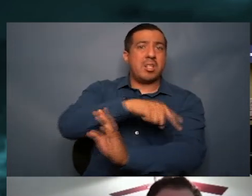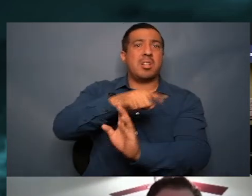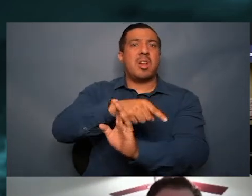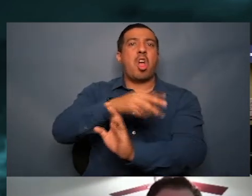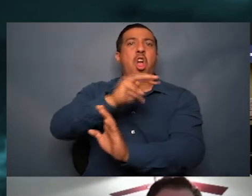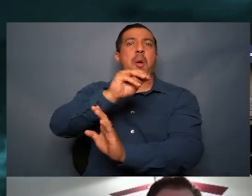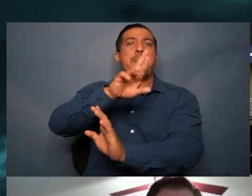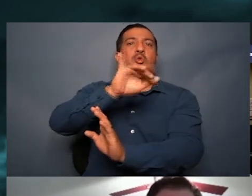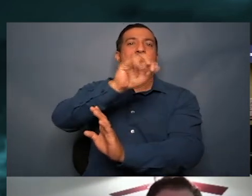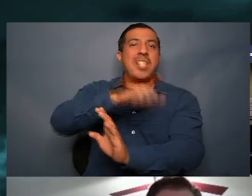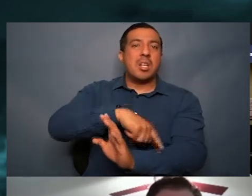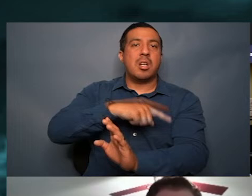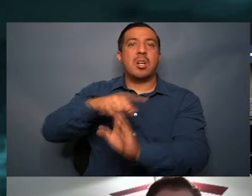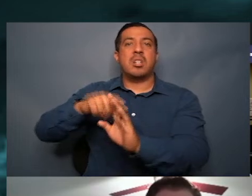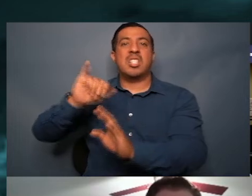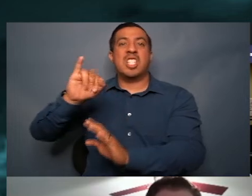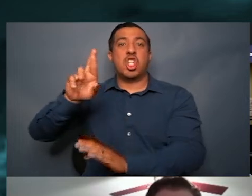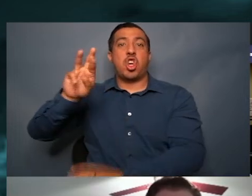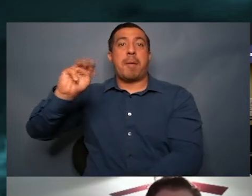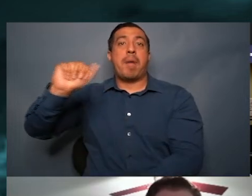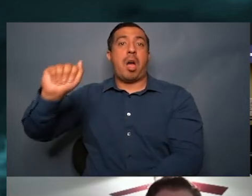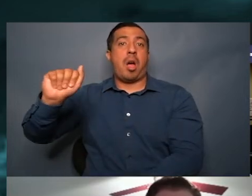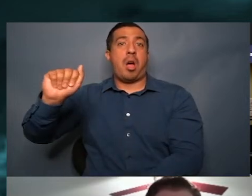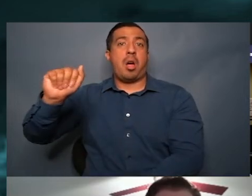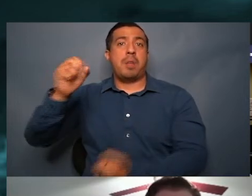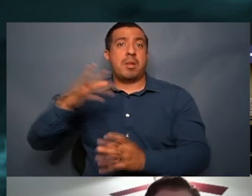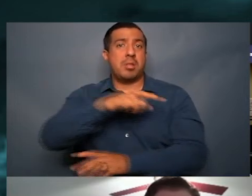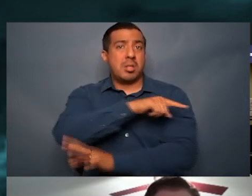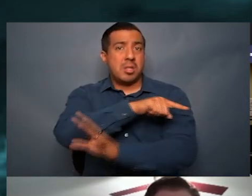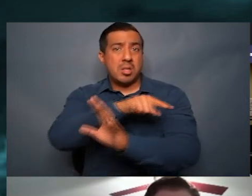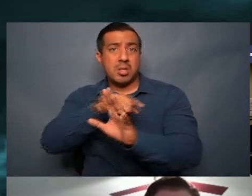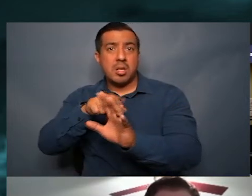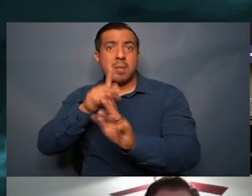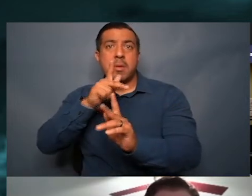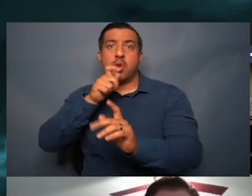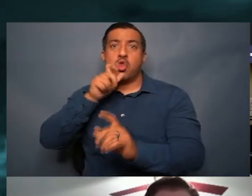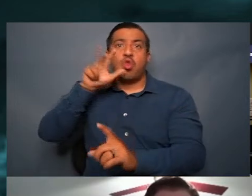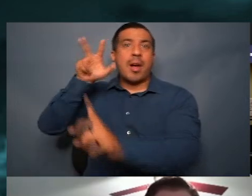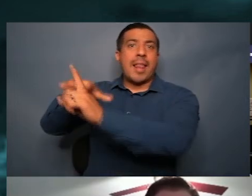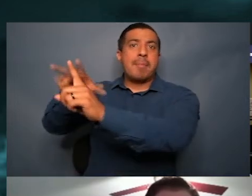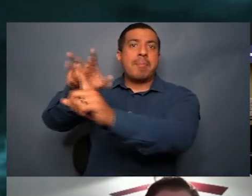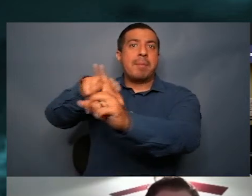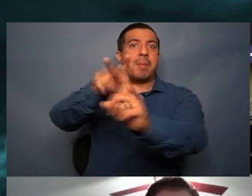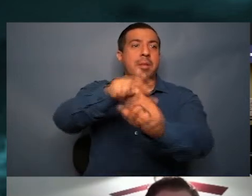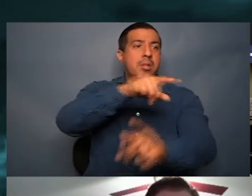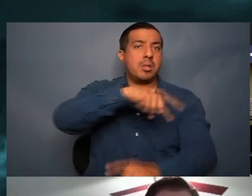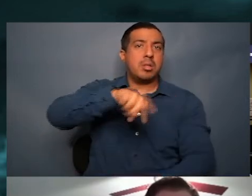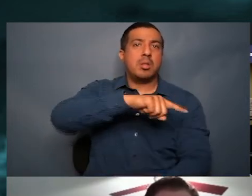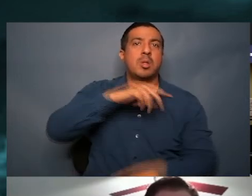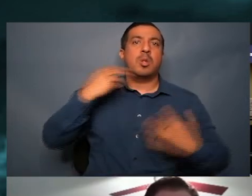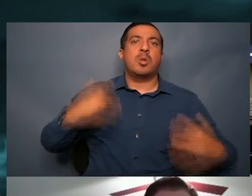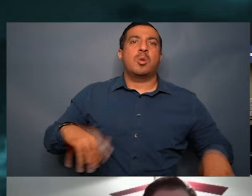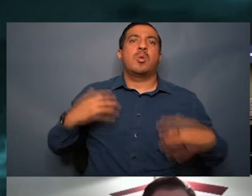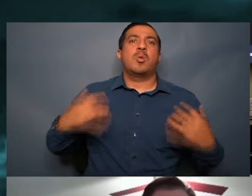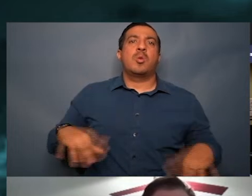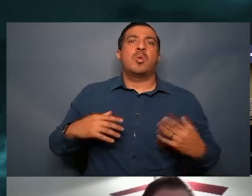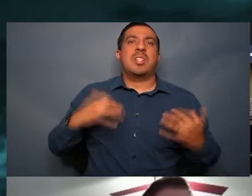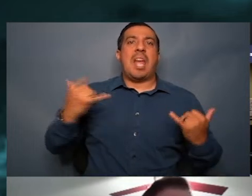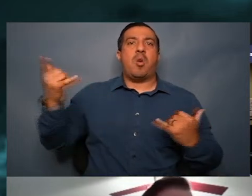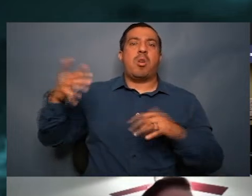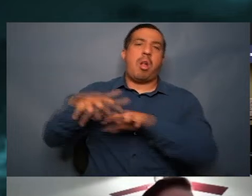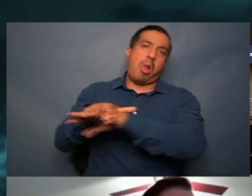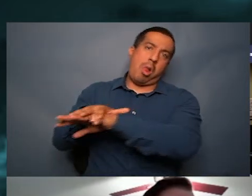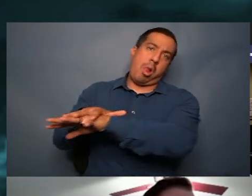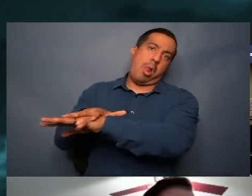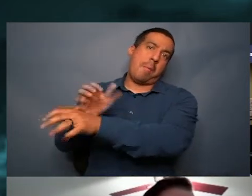Irma. That was quite a bit of people putting in claims. And so I'm sure during that time it was slower than normal